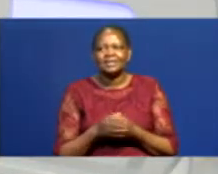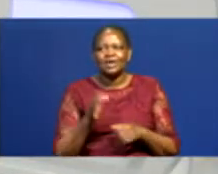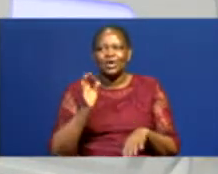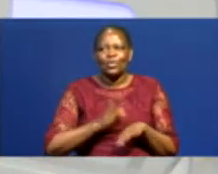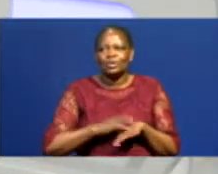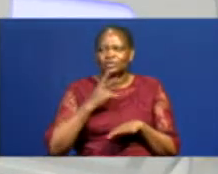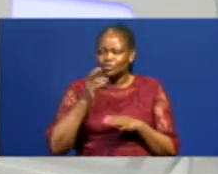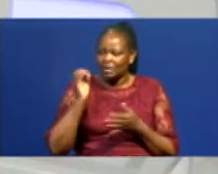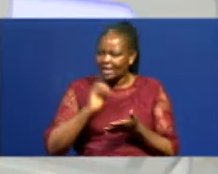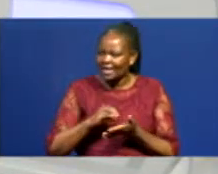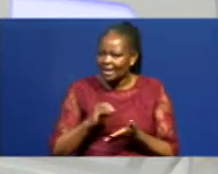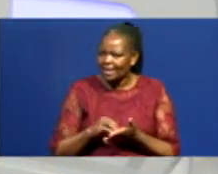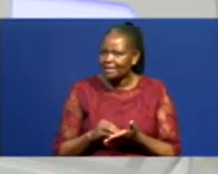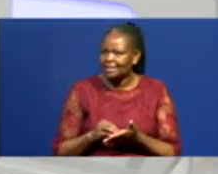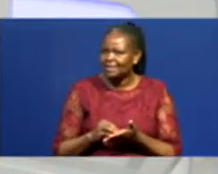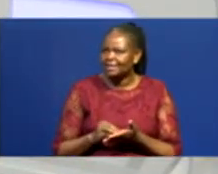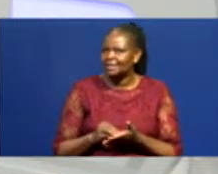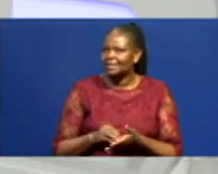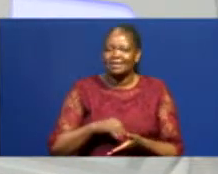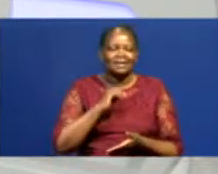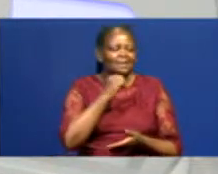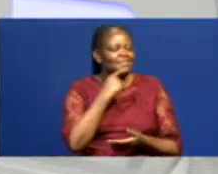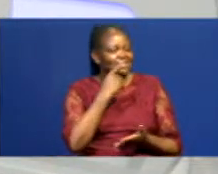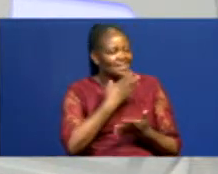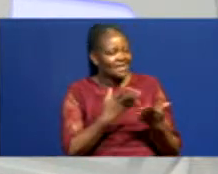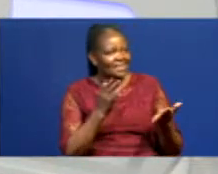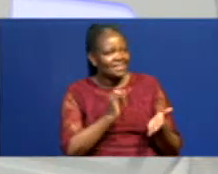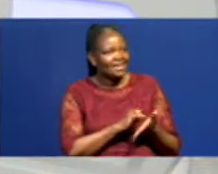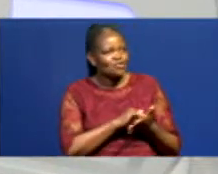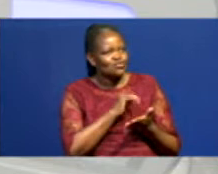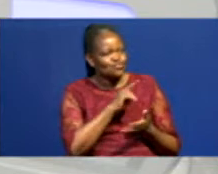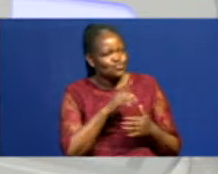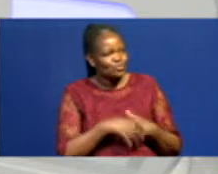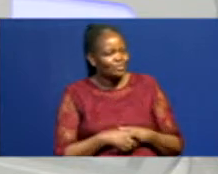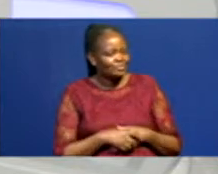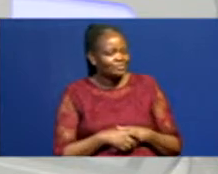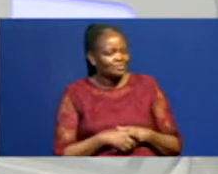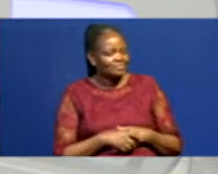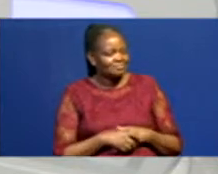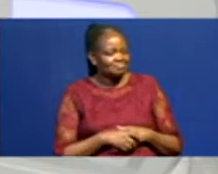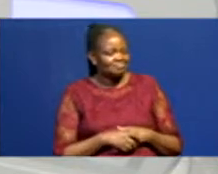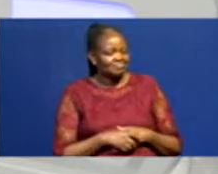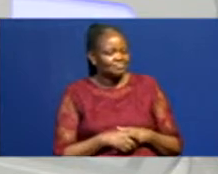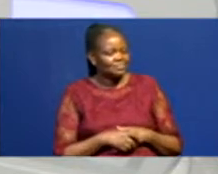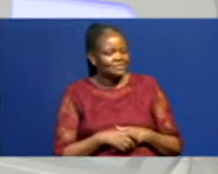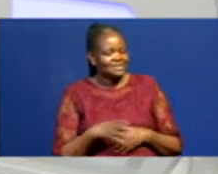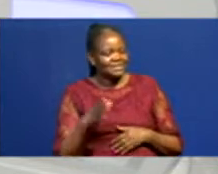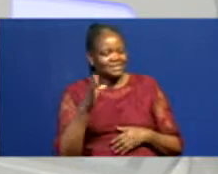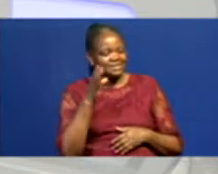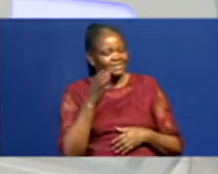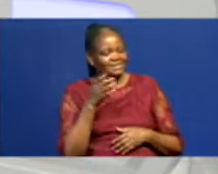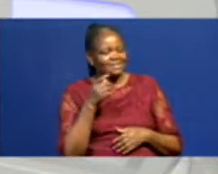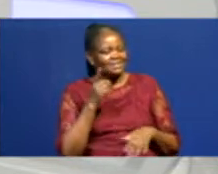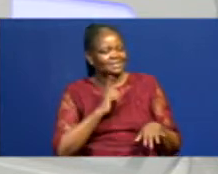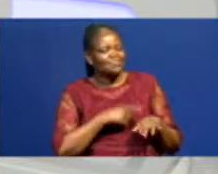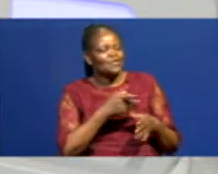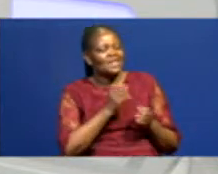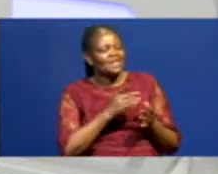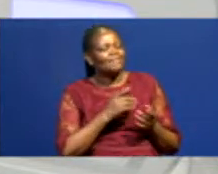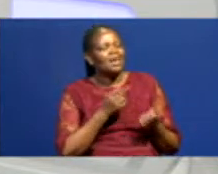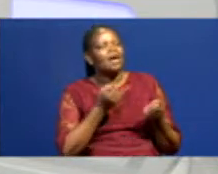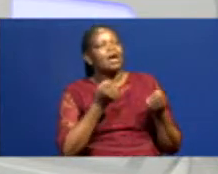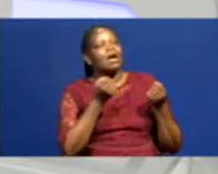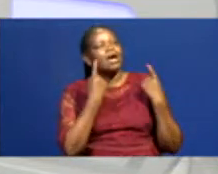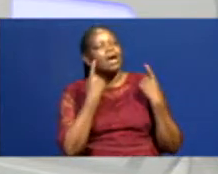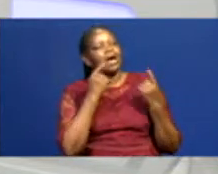seeing you again. Yeah, it's. Let me tell you something. Your that absence, you know, made us realize